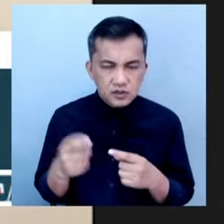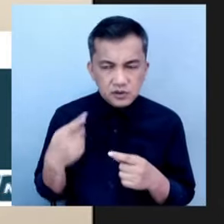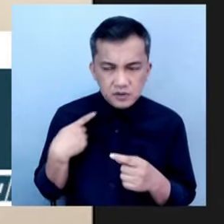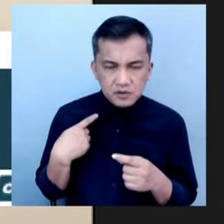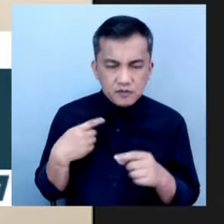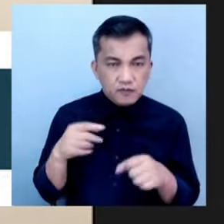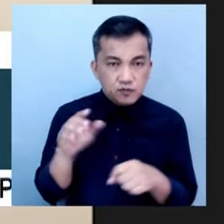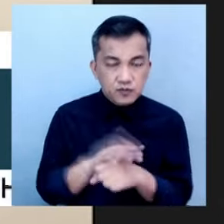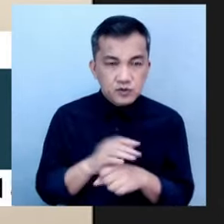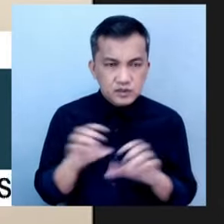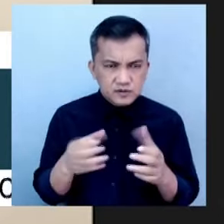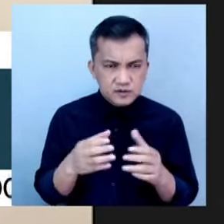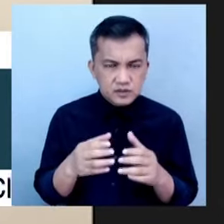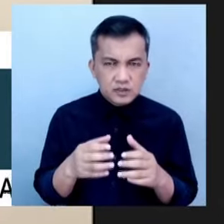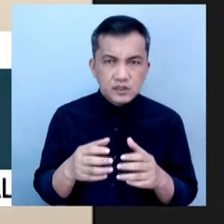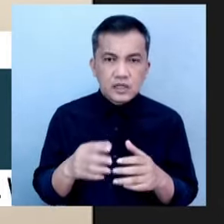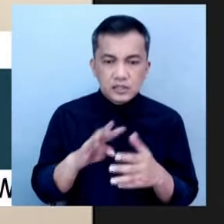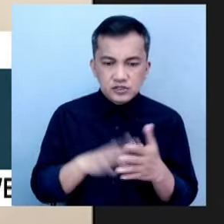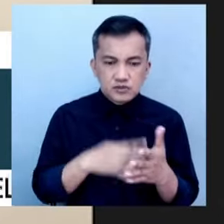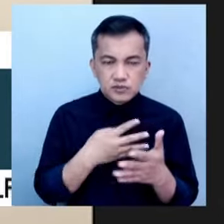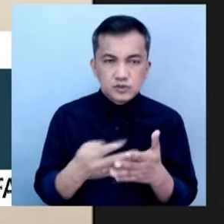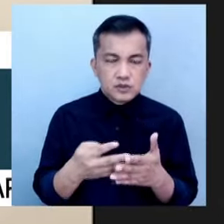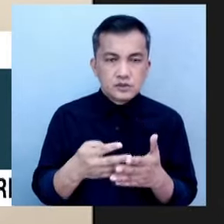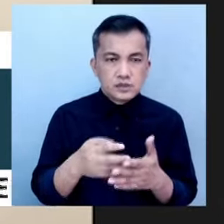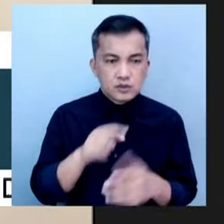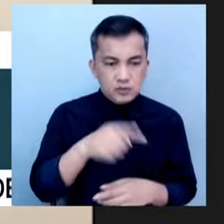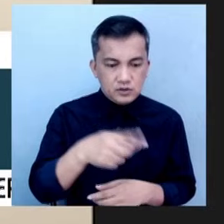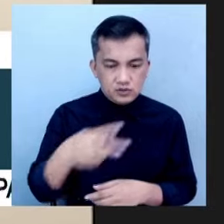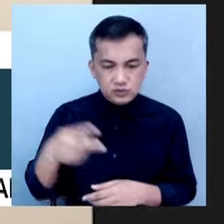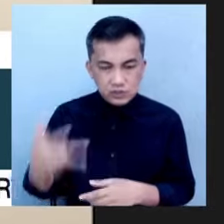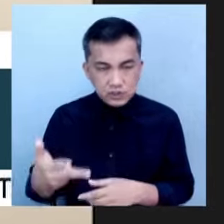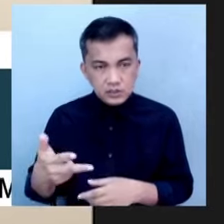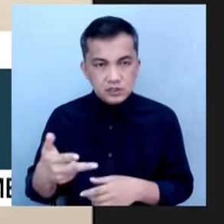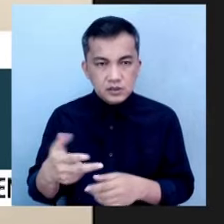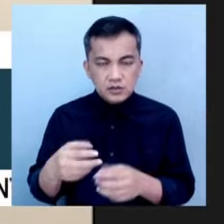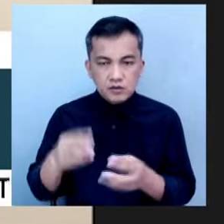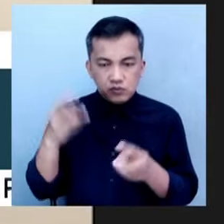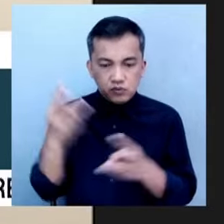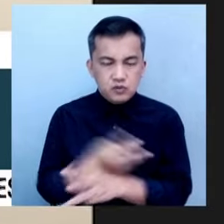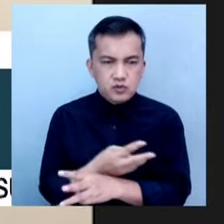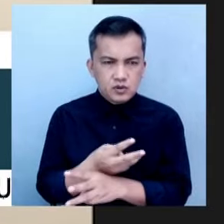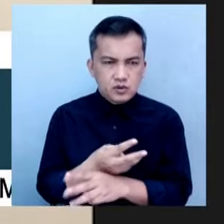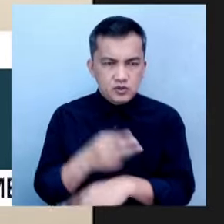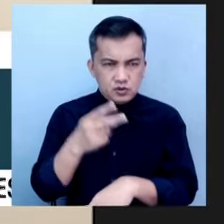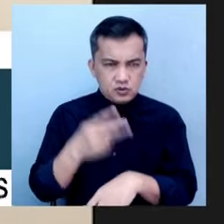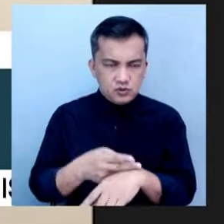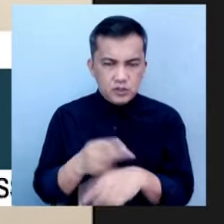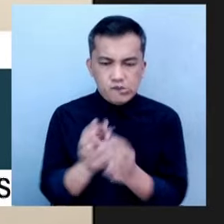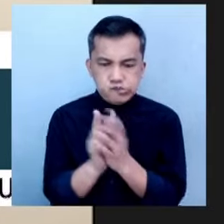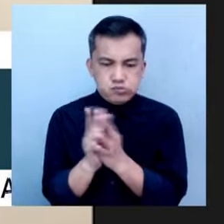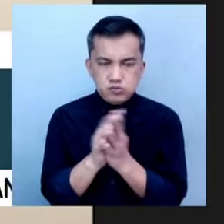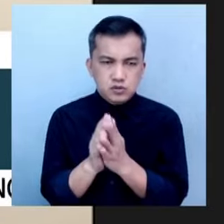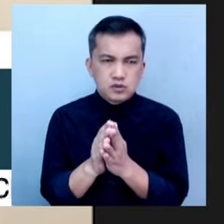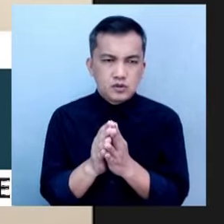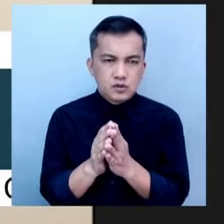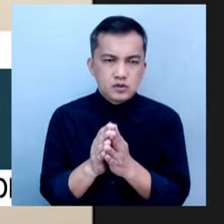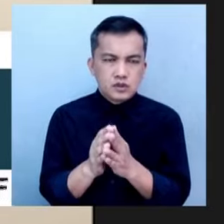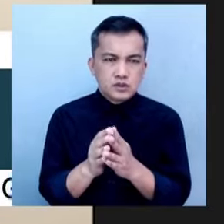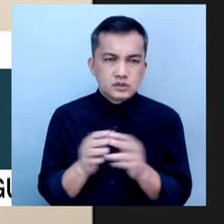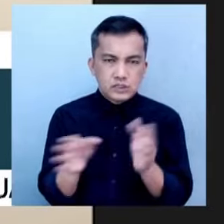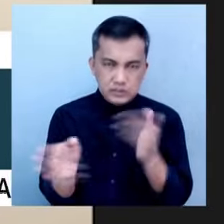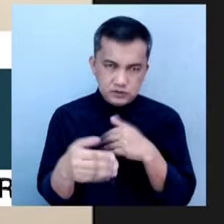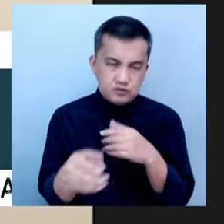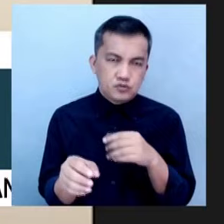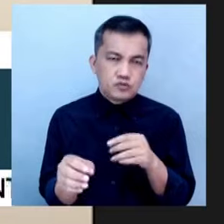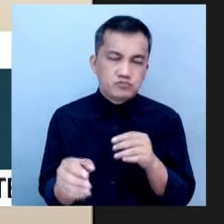umabot na third shift, o kaya talaga pinakamiserable rito ay magkakaroon ng tinatawag na doble at siksikang mga estudyante sa loob ng mga